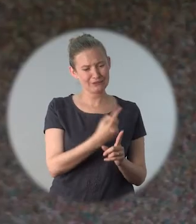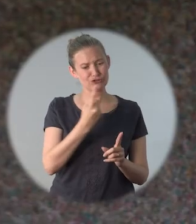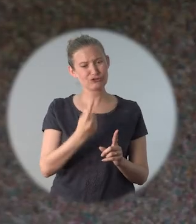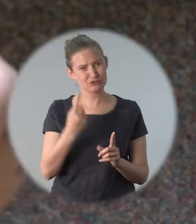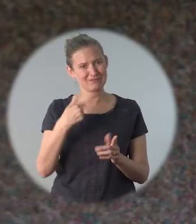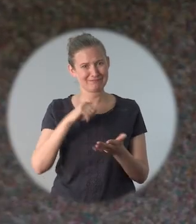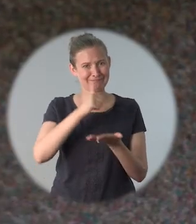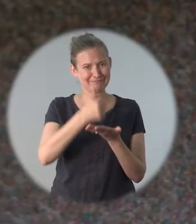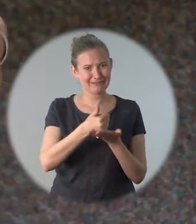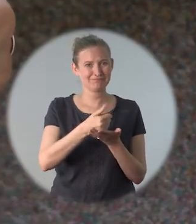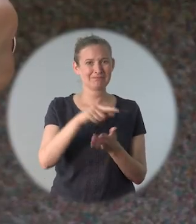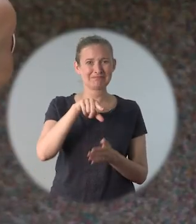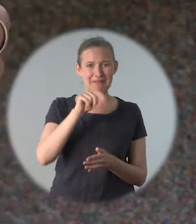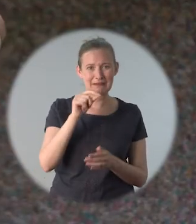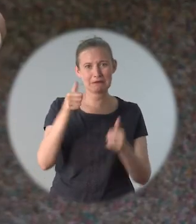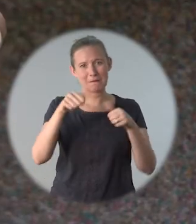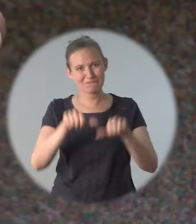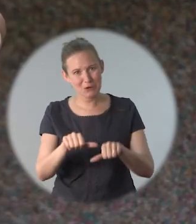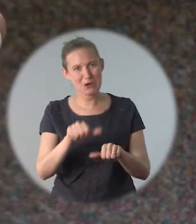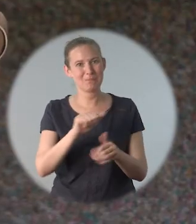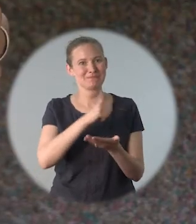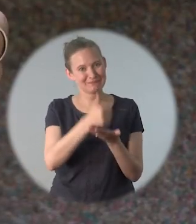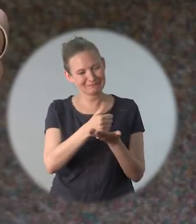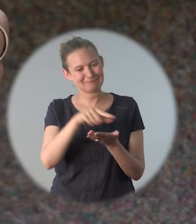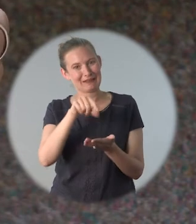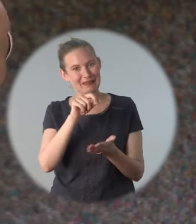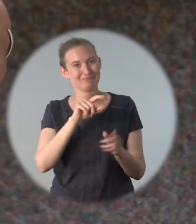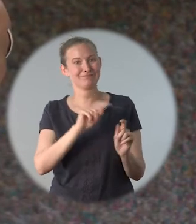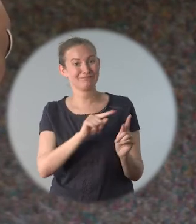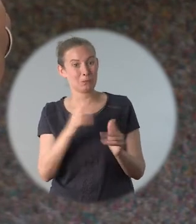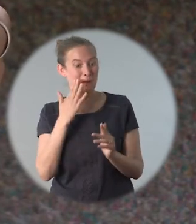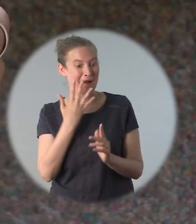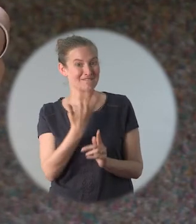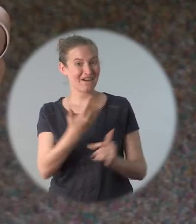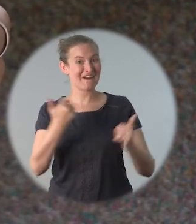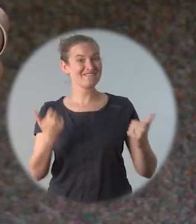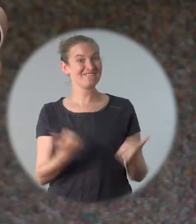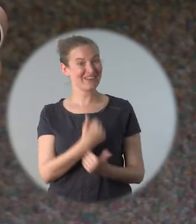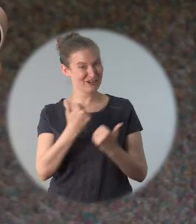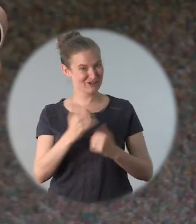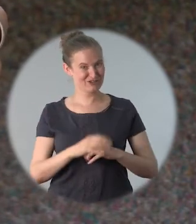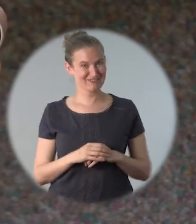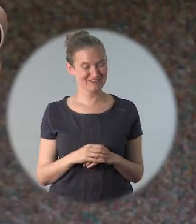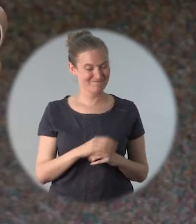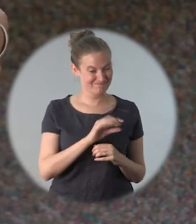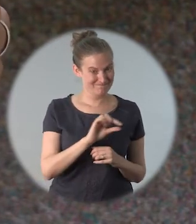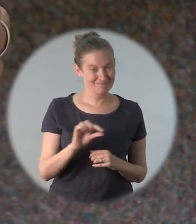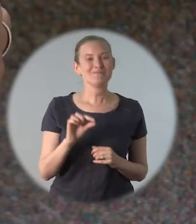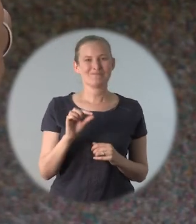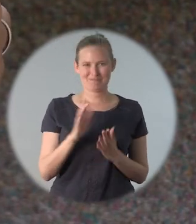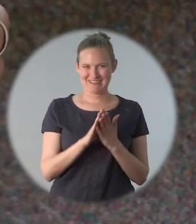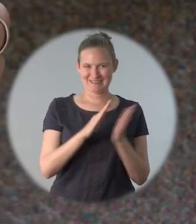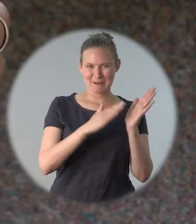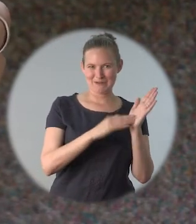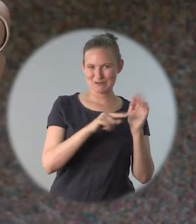off. I adjust each time and temperature and select to confirm and move on to the next step until I've done